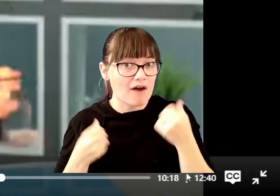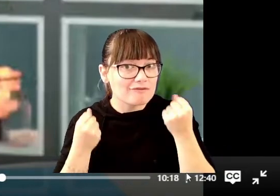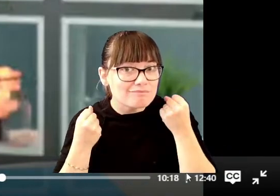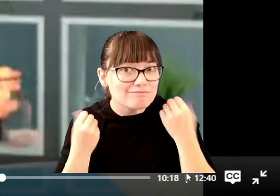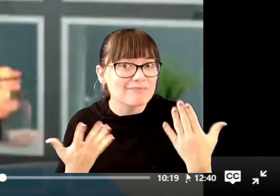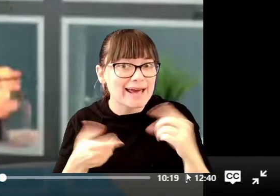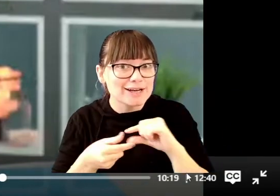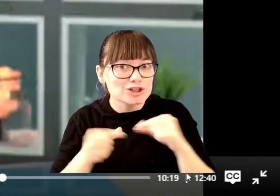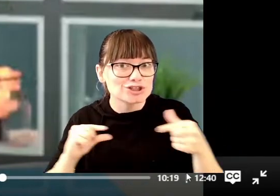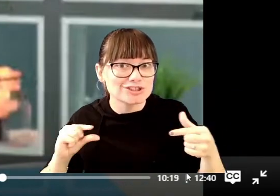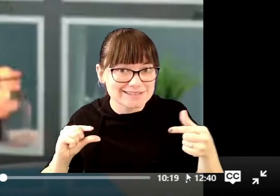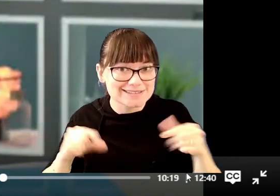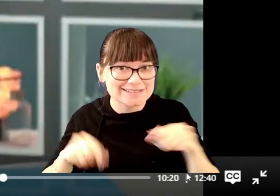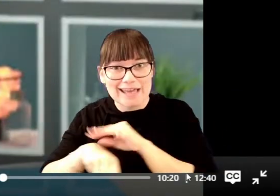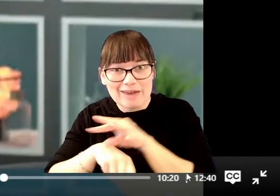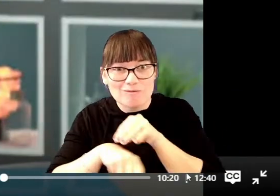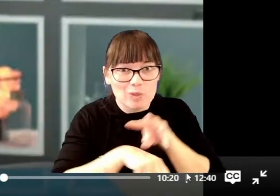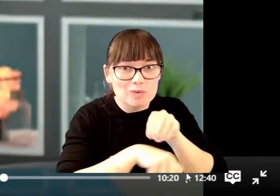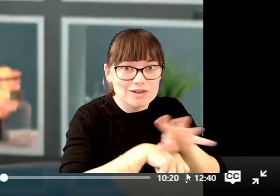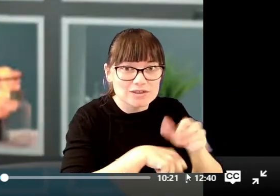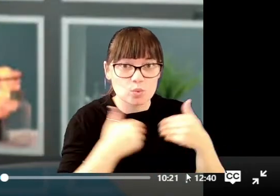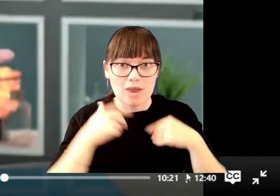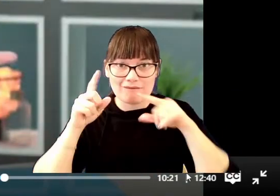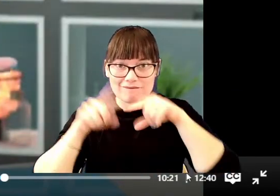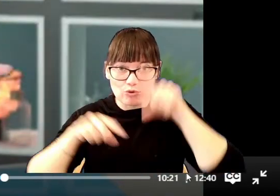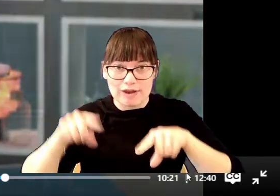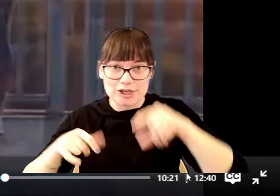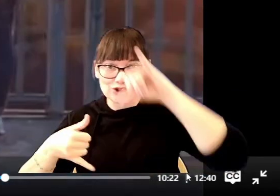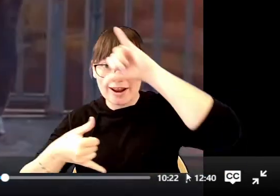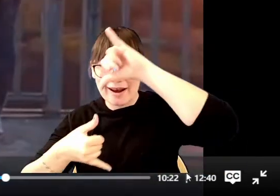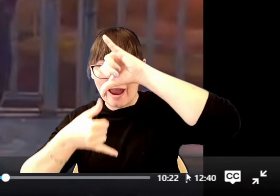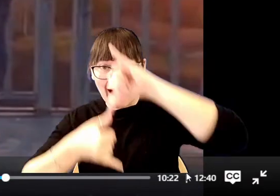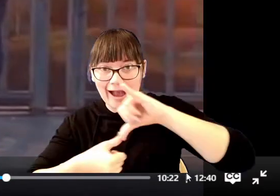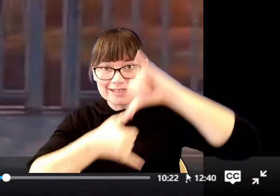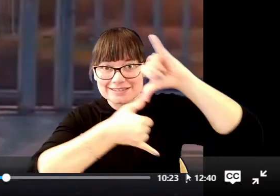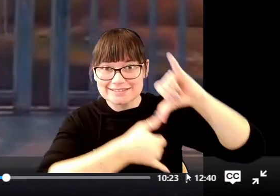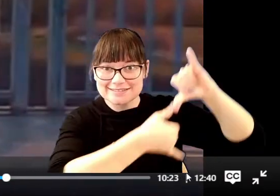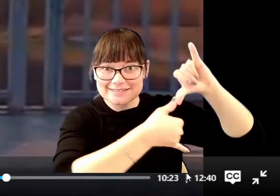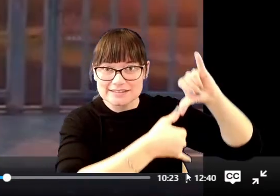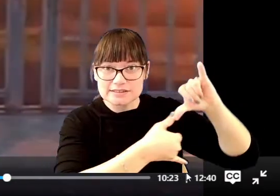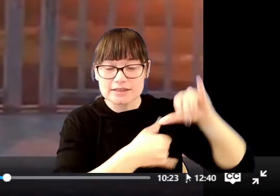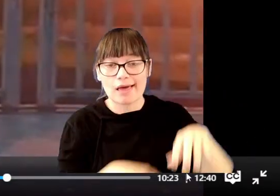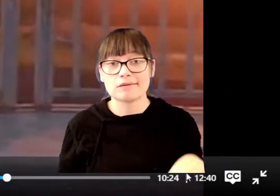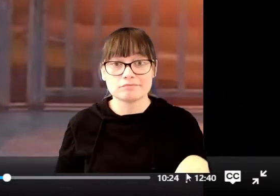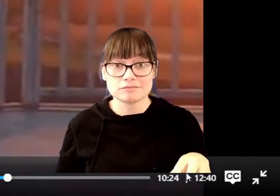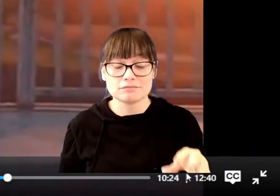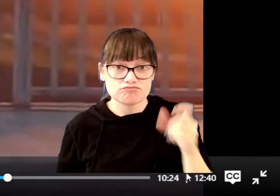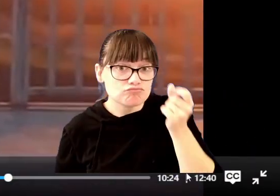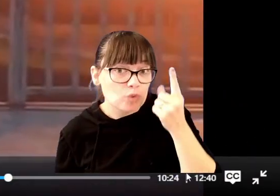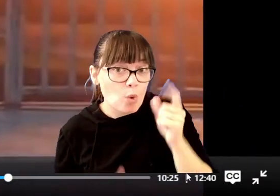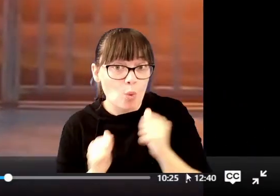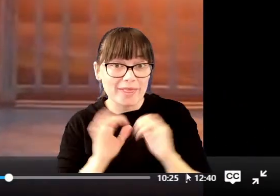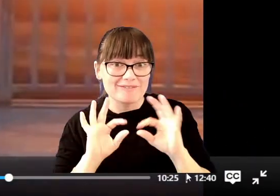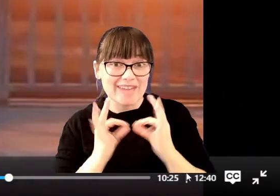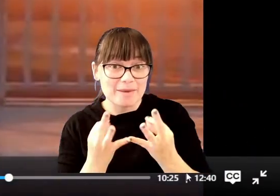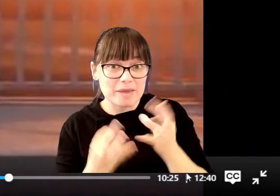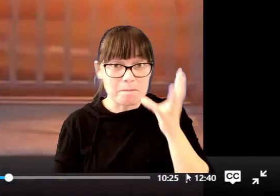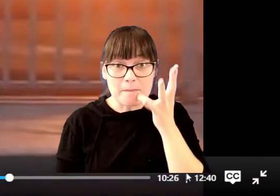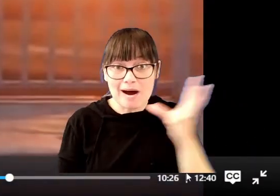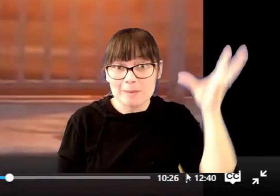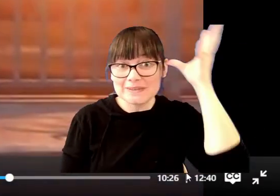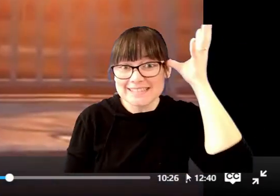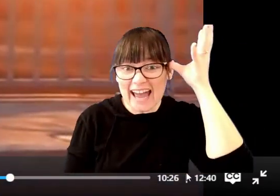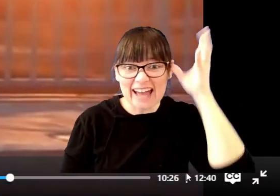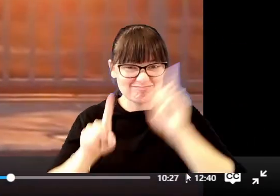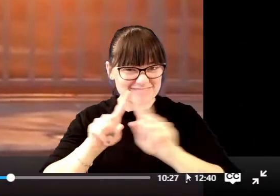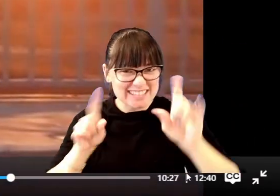how tall we are, we have lots of variation in height. And you can see that in your family, right? Your mom and dad are not the exact same height. You and your siblings